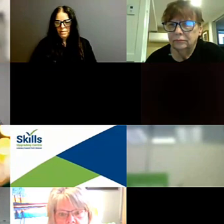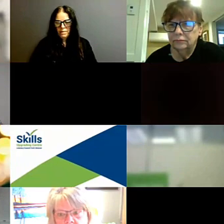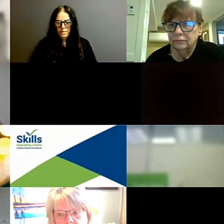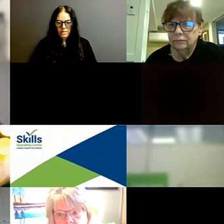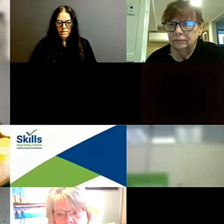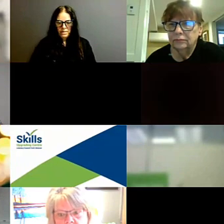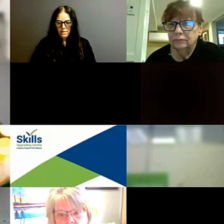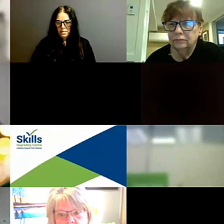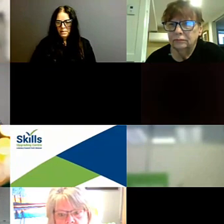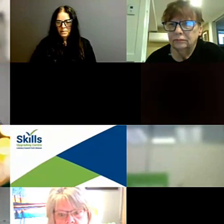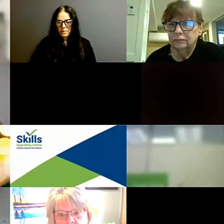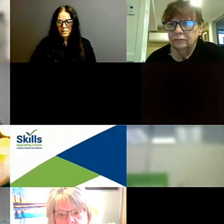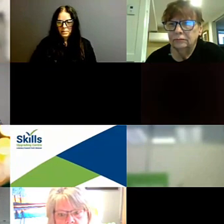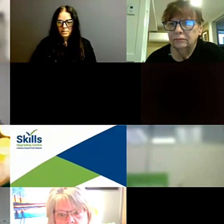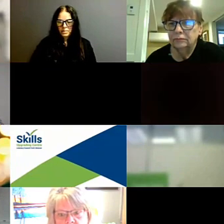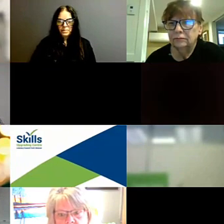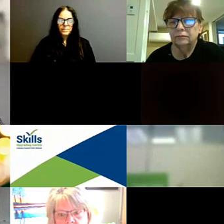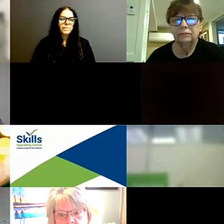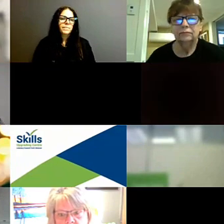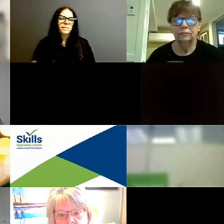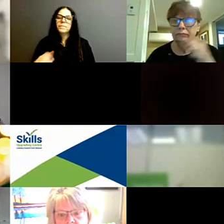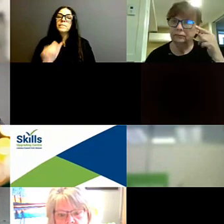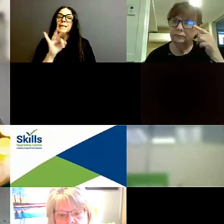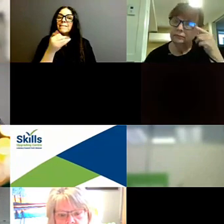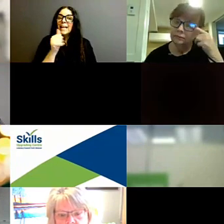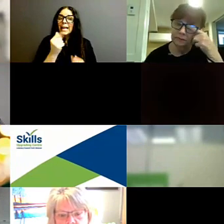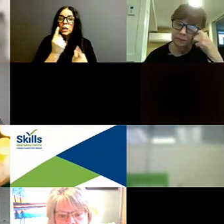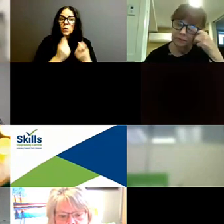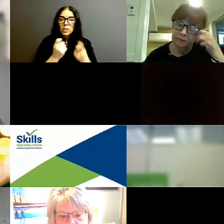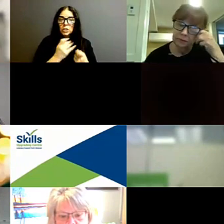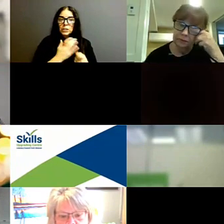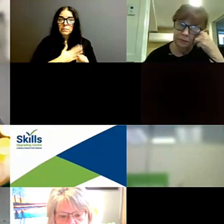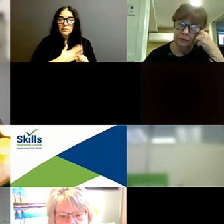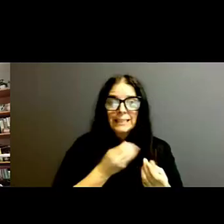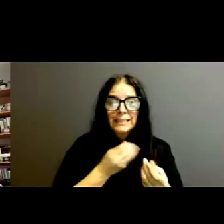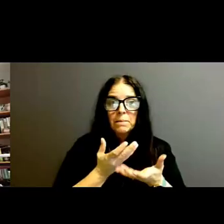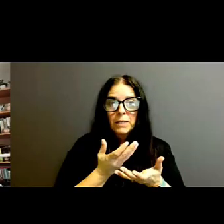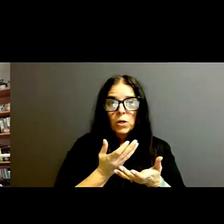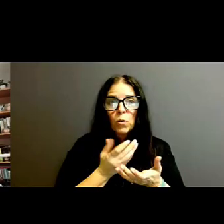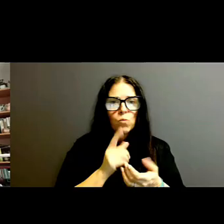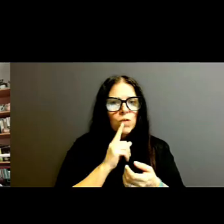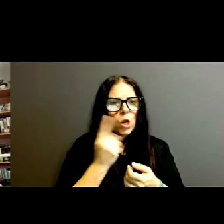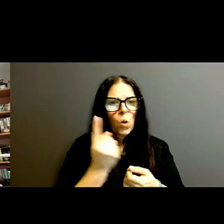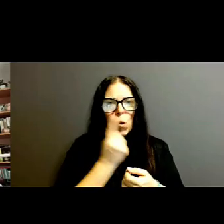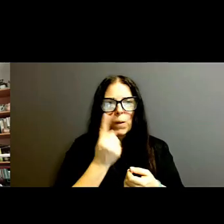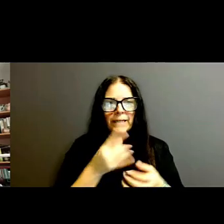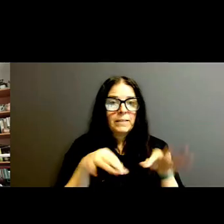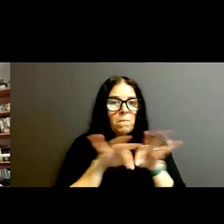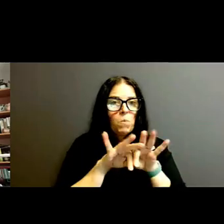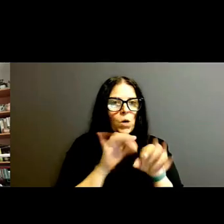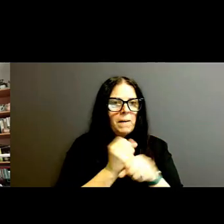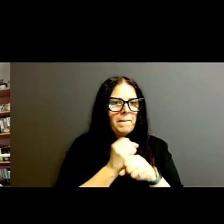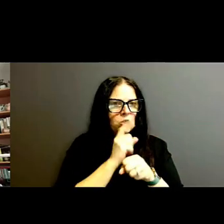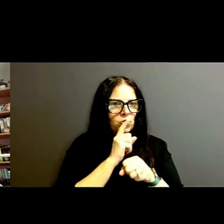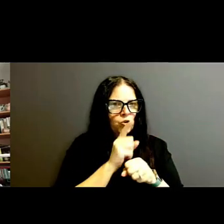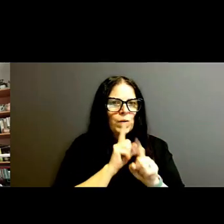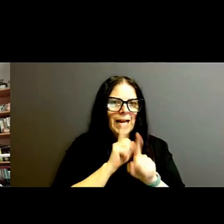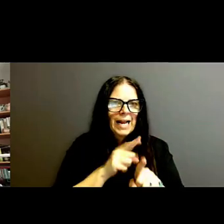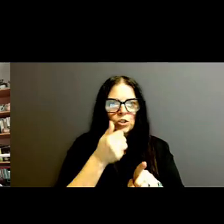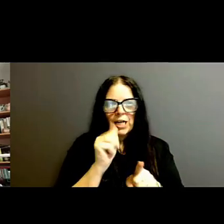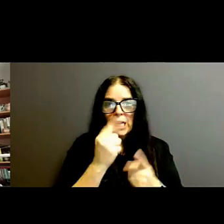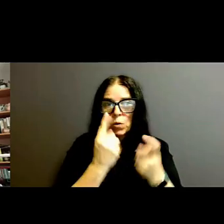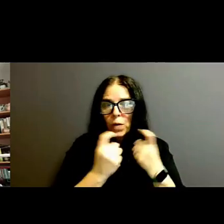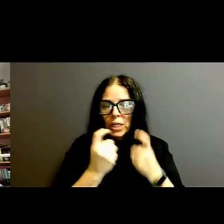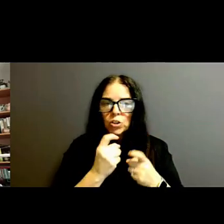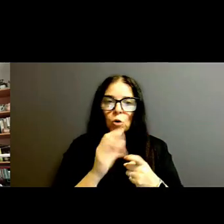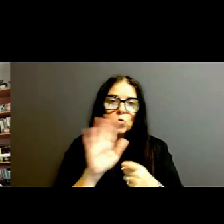As always, if there are any questions, please let me know. It's always important to make sure that we answer any questions or tips you